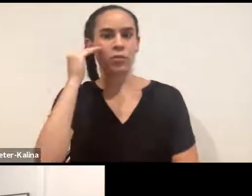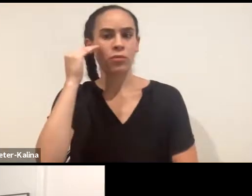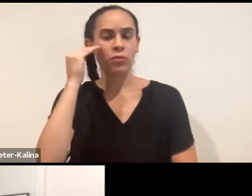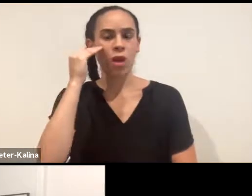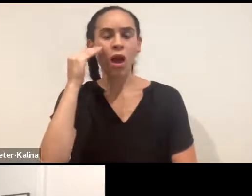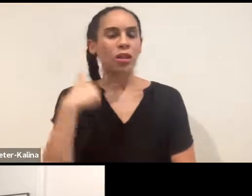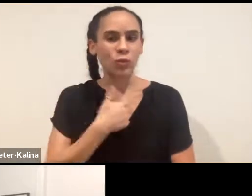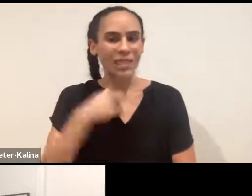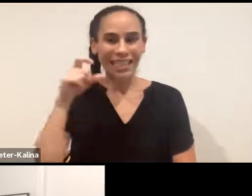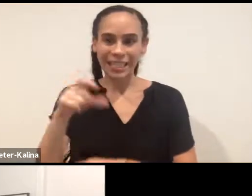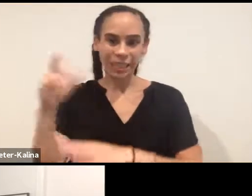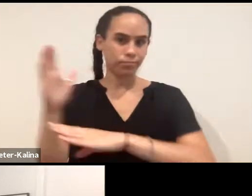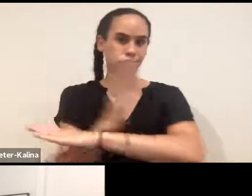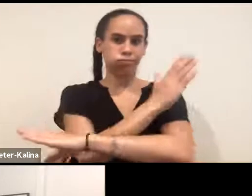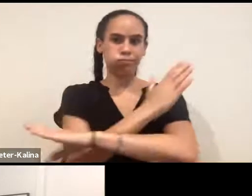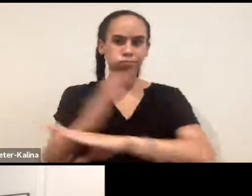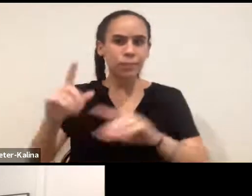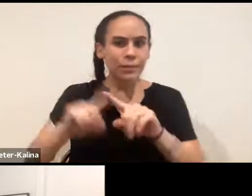along that spectrum.